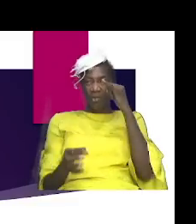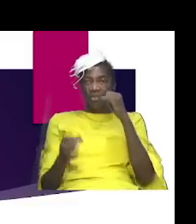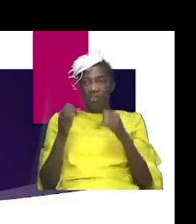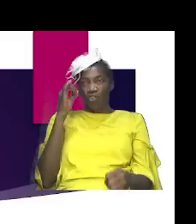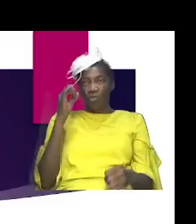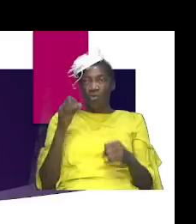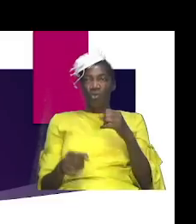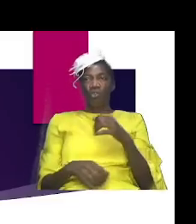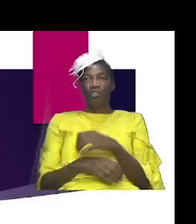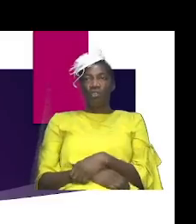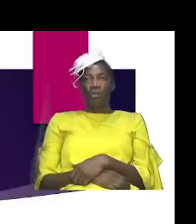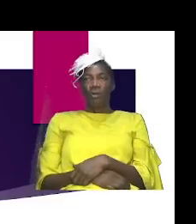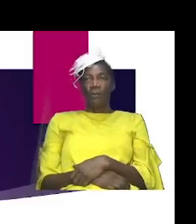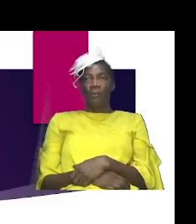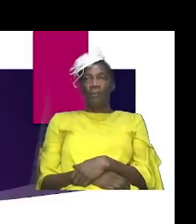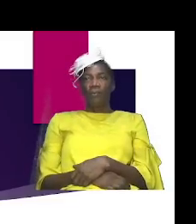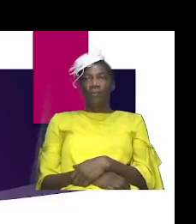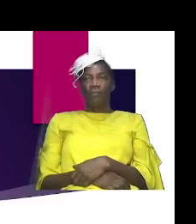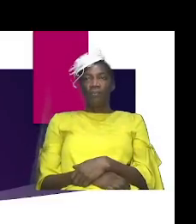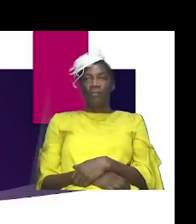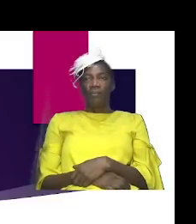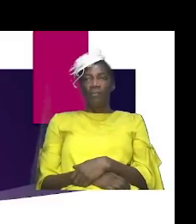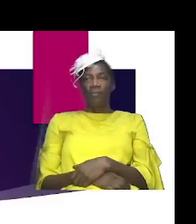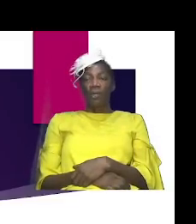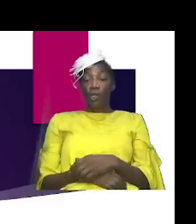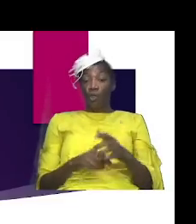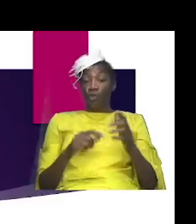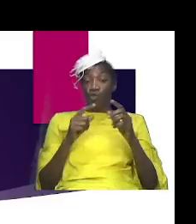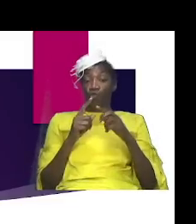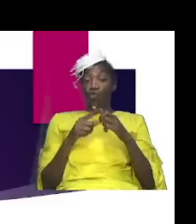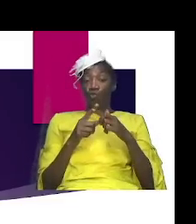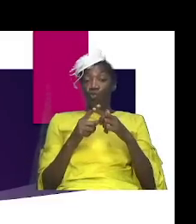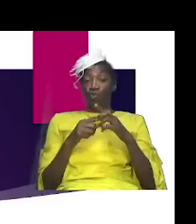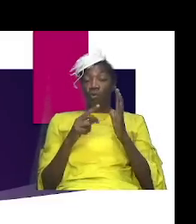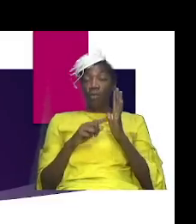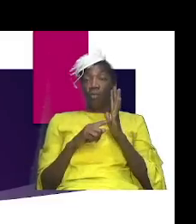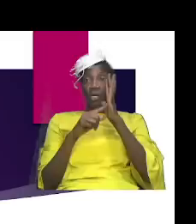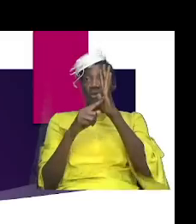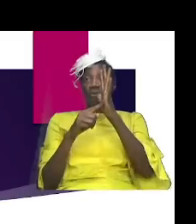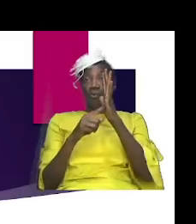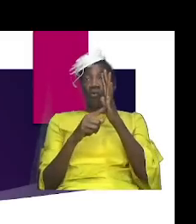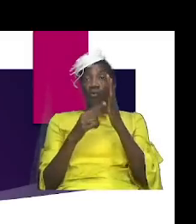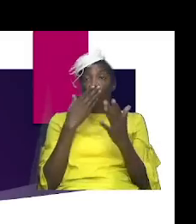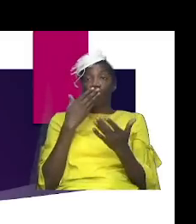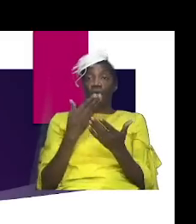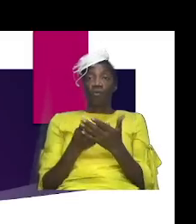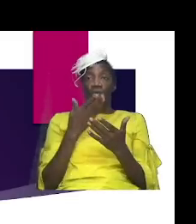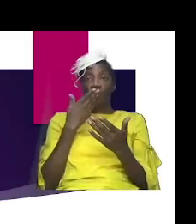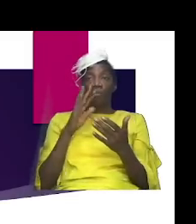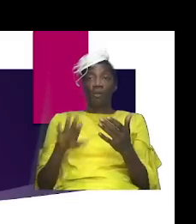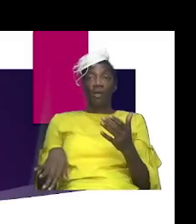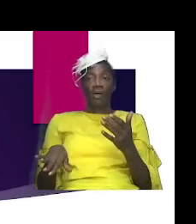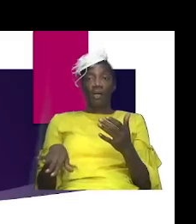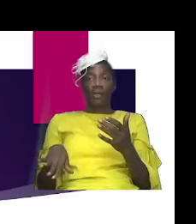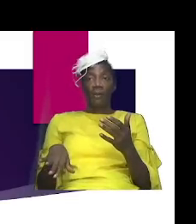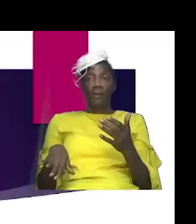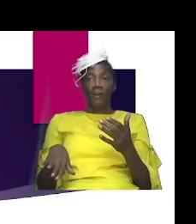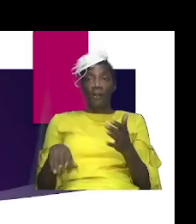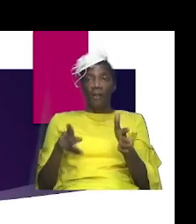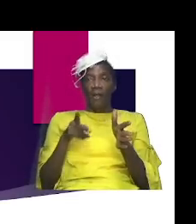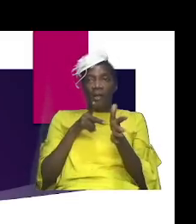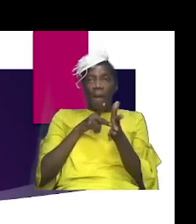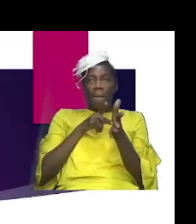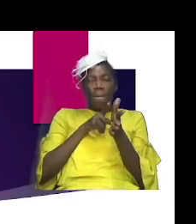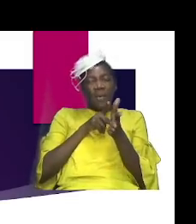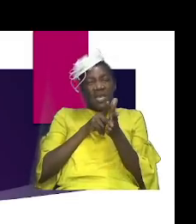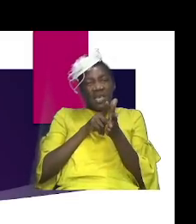Make no mistake about it. Soon we will be exposed, whether for good or for bad. It is going to happen, saints of God. The